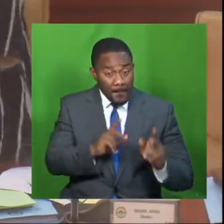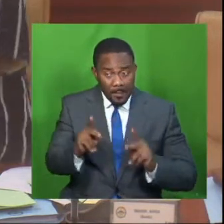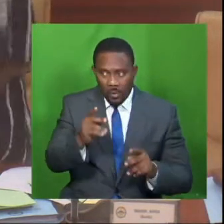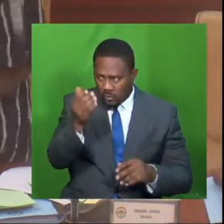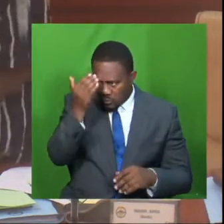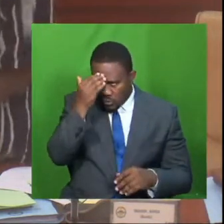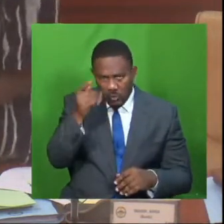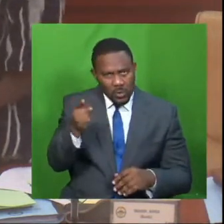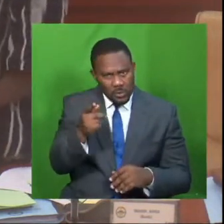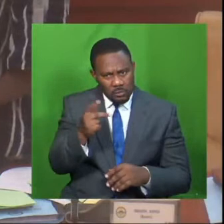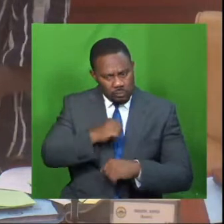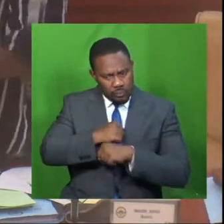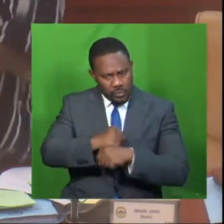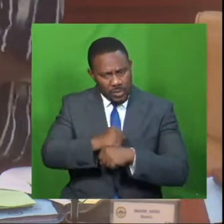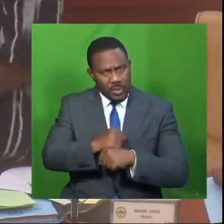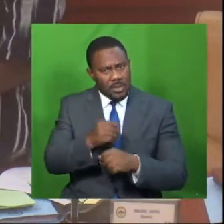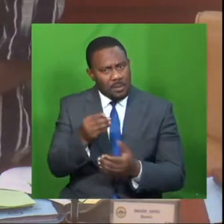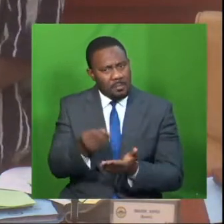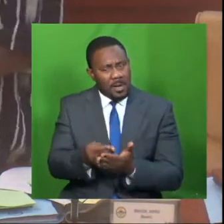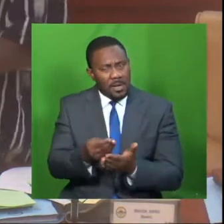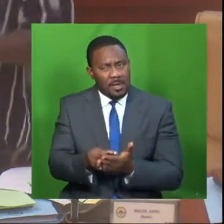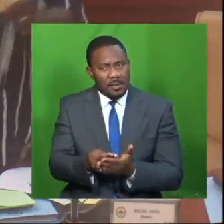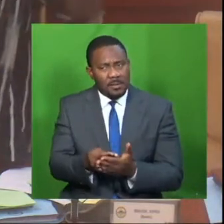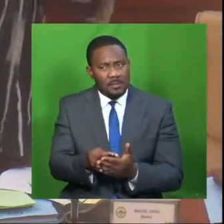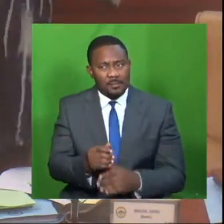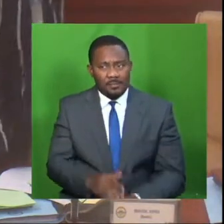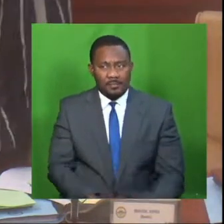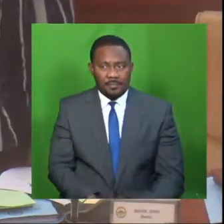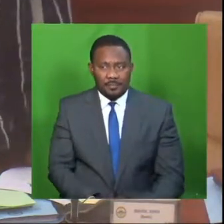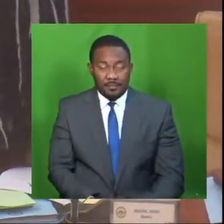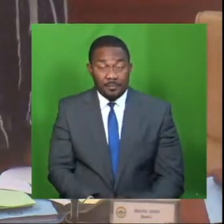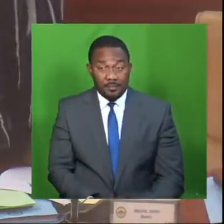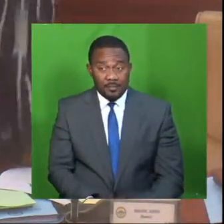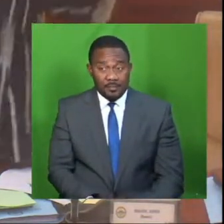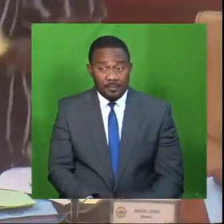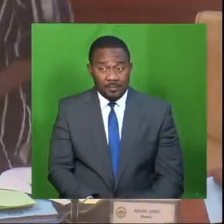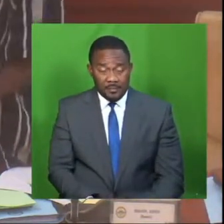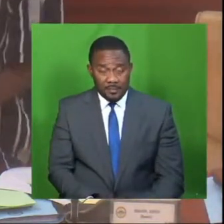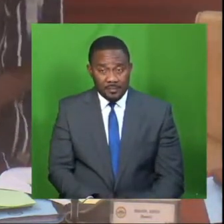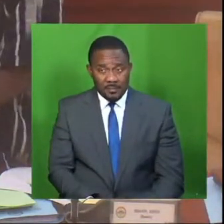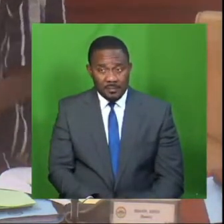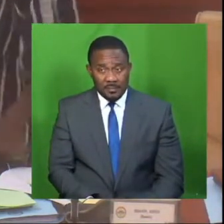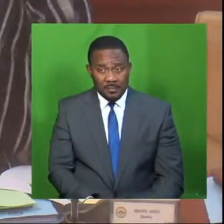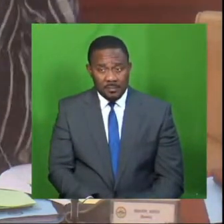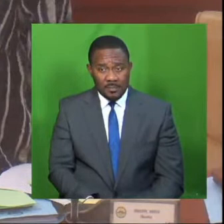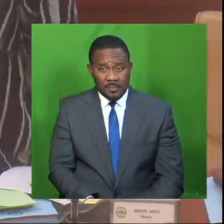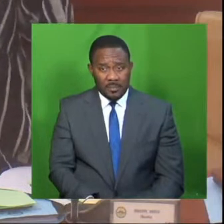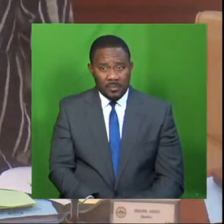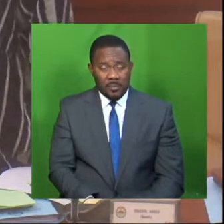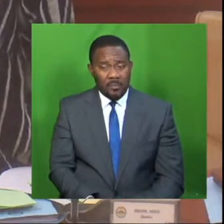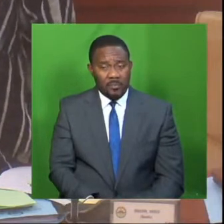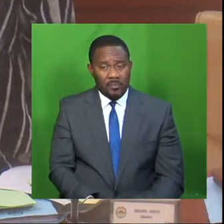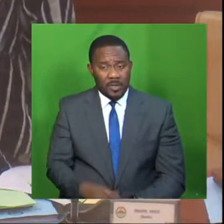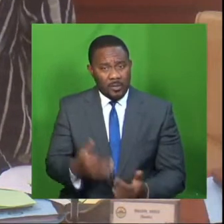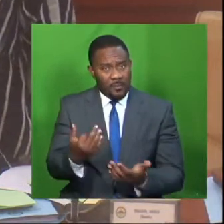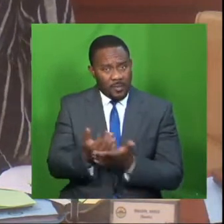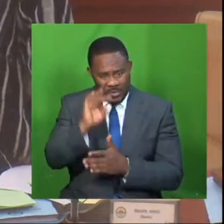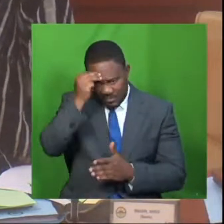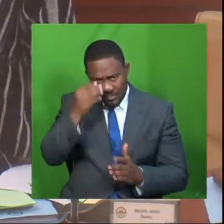give excuse. The Parliament of Ghana cannot be given excuses. And therefore, whoever has business to be transacted in this